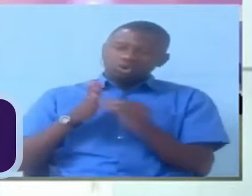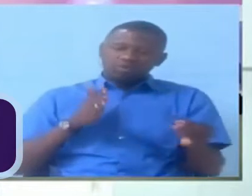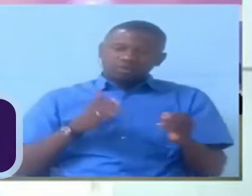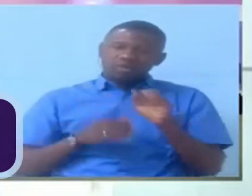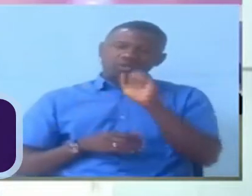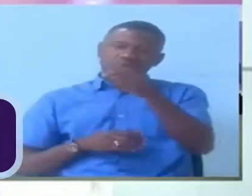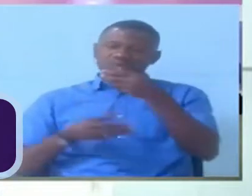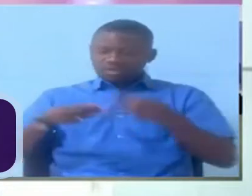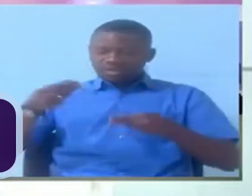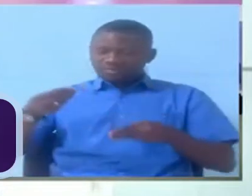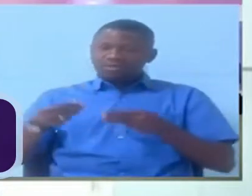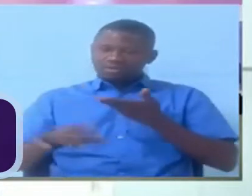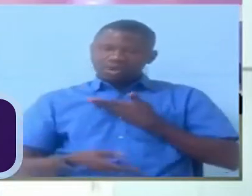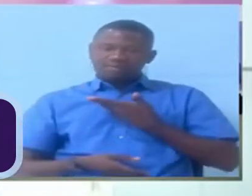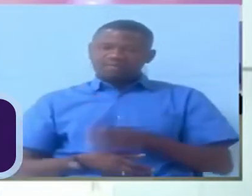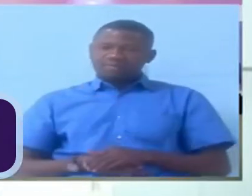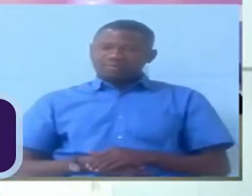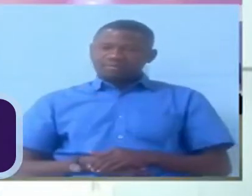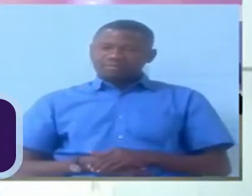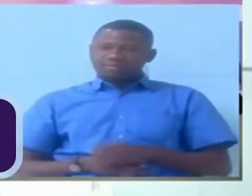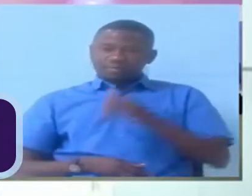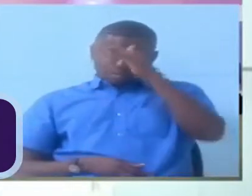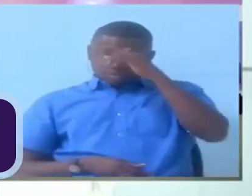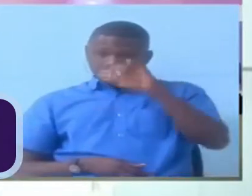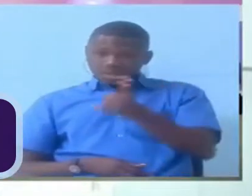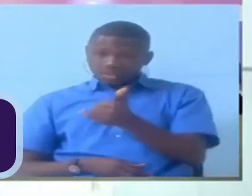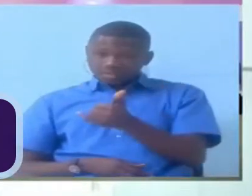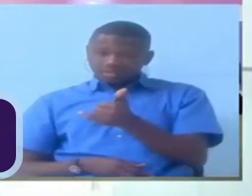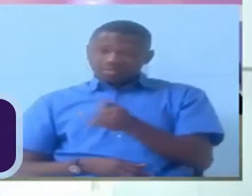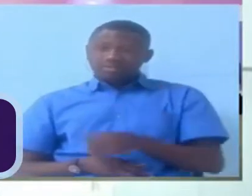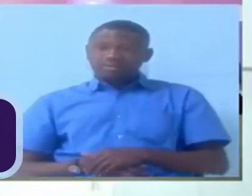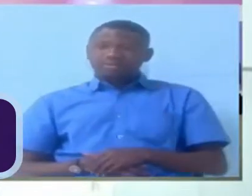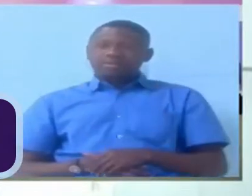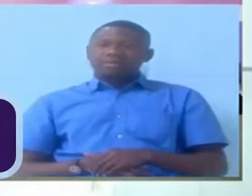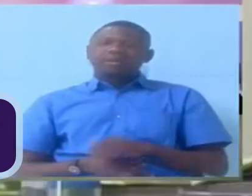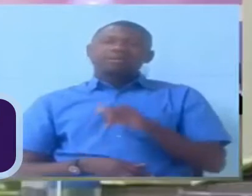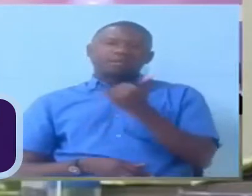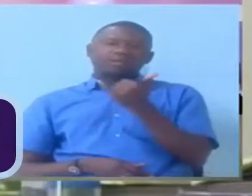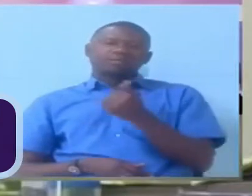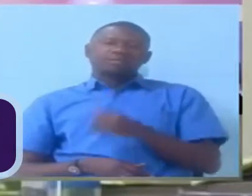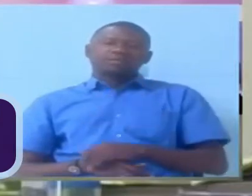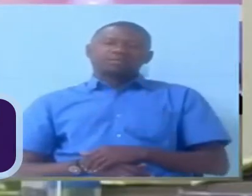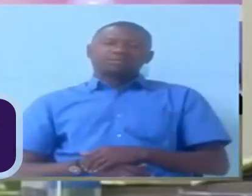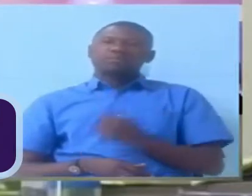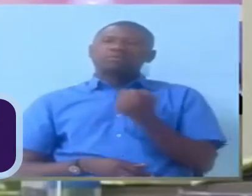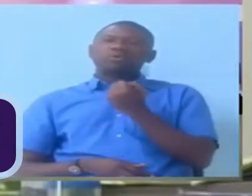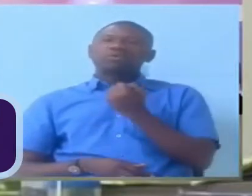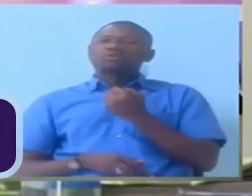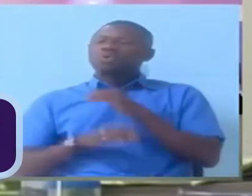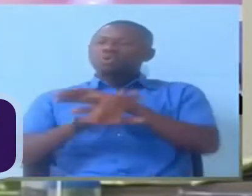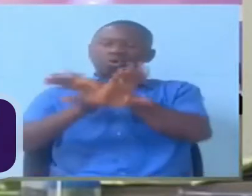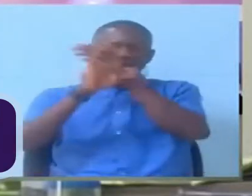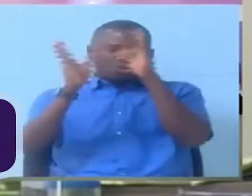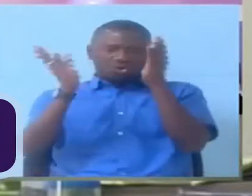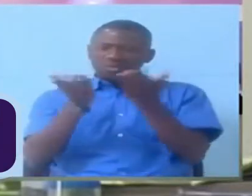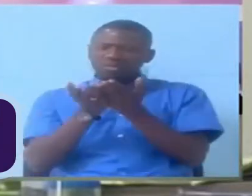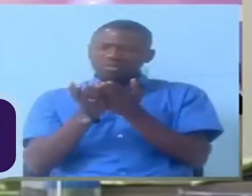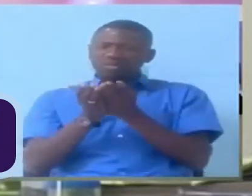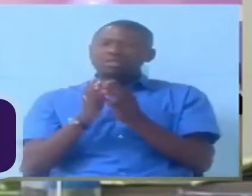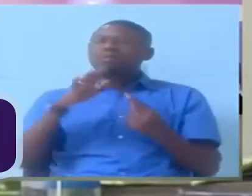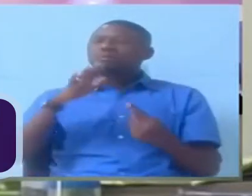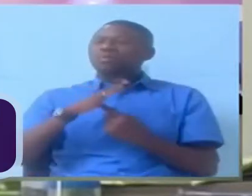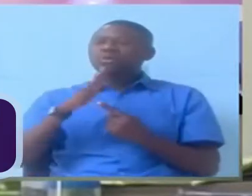have a certificate to show that you did these exams? Man la fi kan yegi ñu ko kan ka ñokay ñu ko kan baage bare